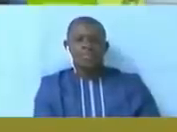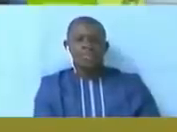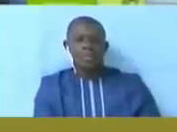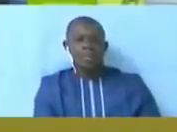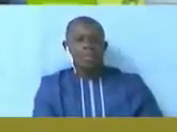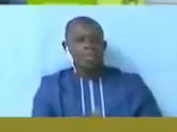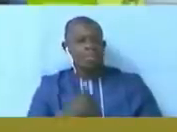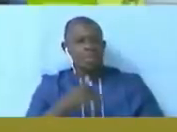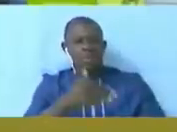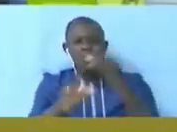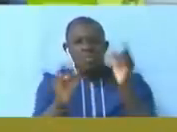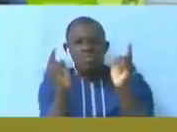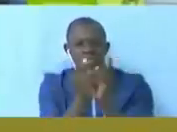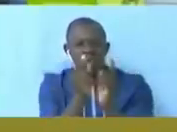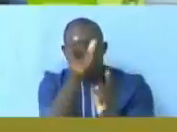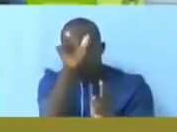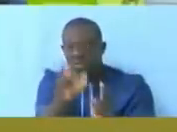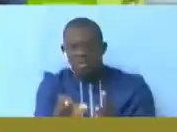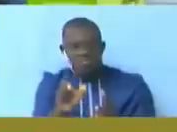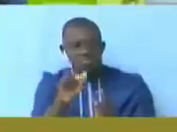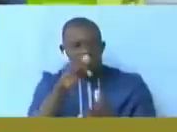I've never met him in life.